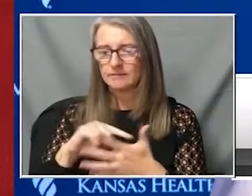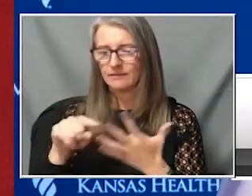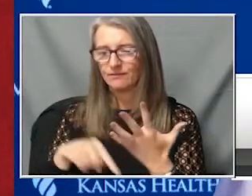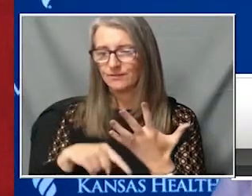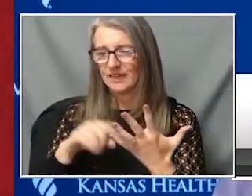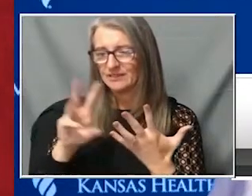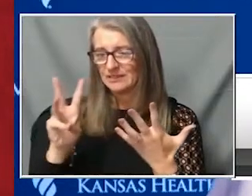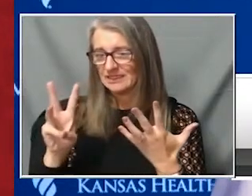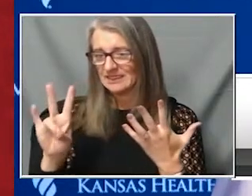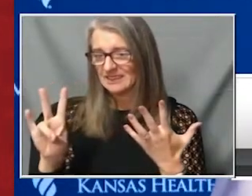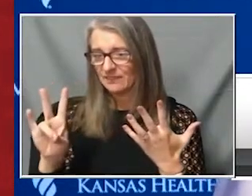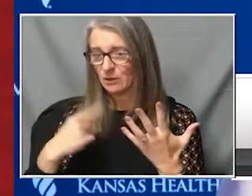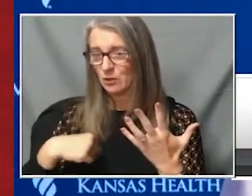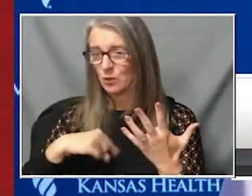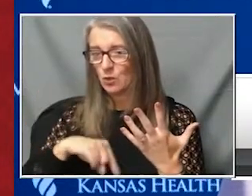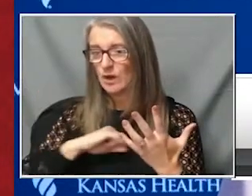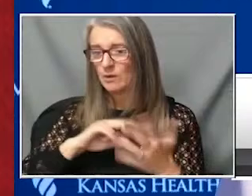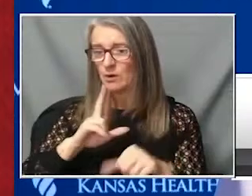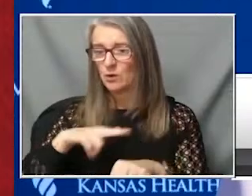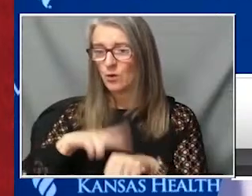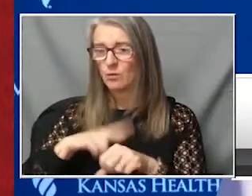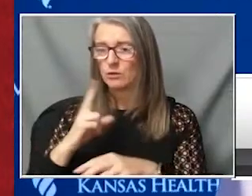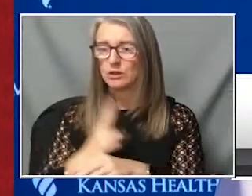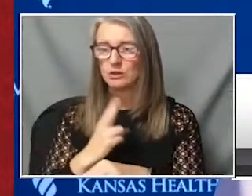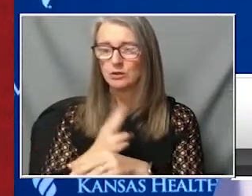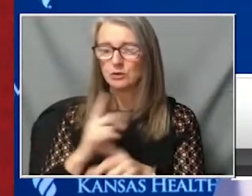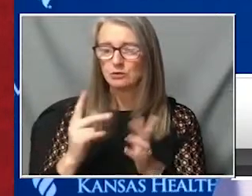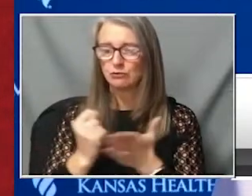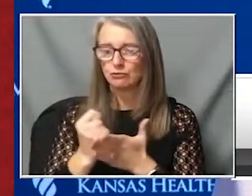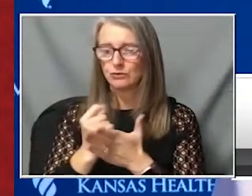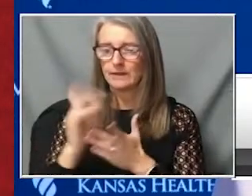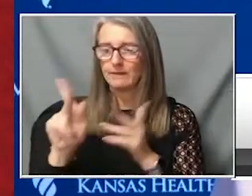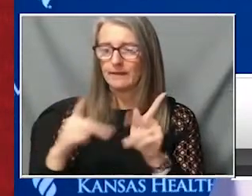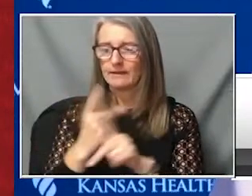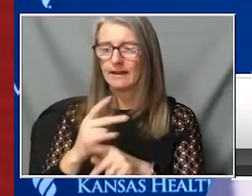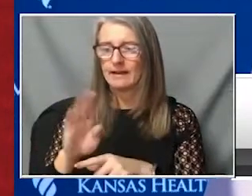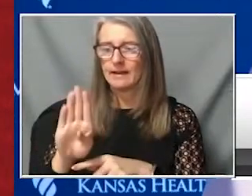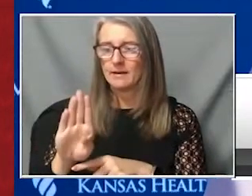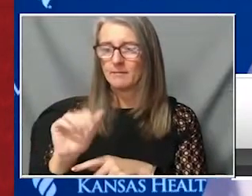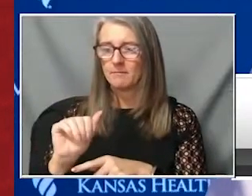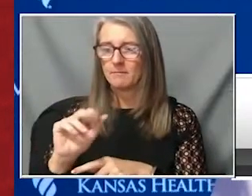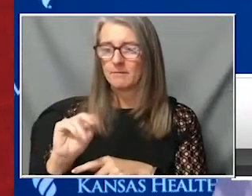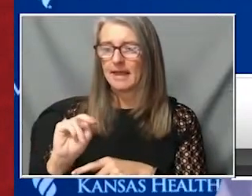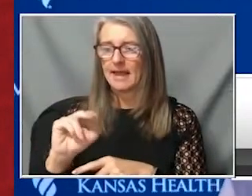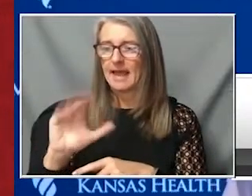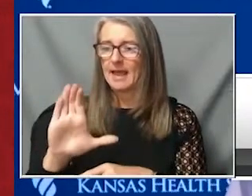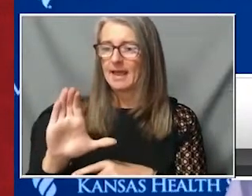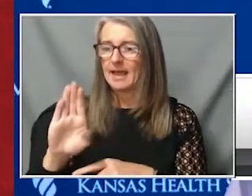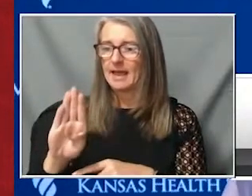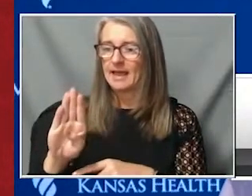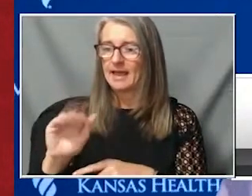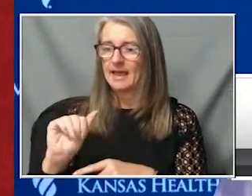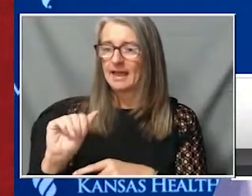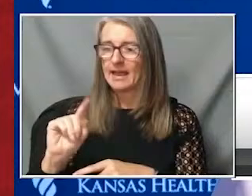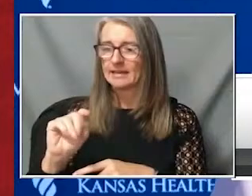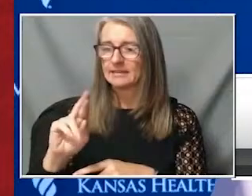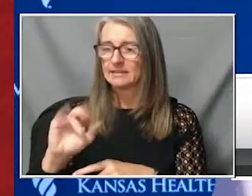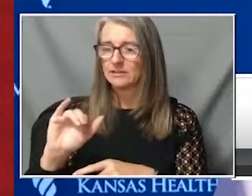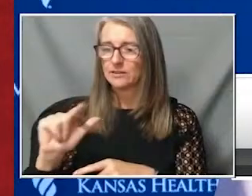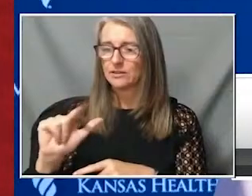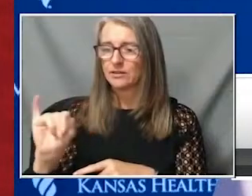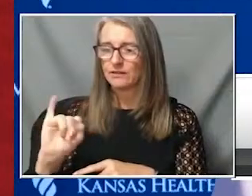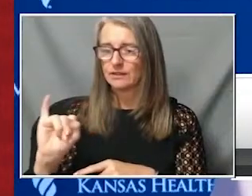or 7 that we would normally be able to use to treat this type of bacterial infection. So it is very important